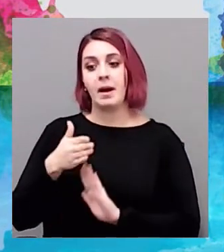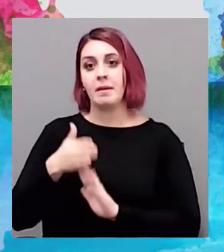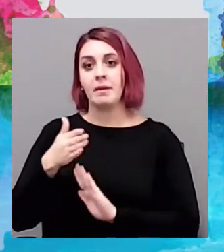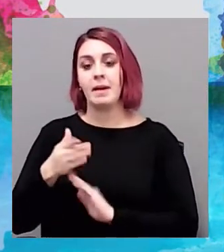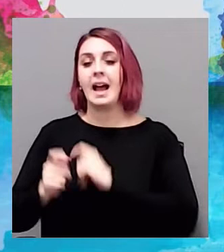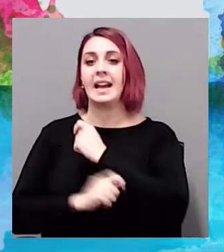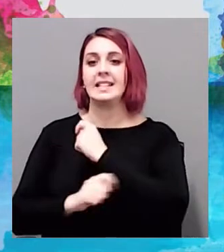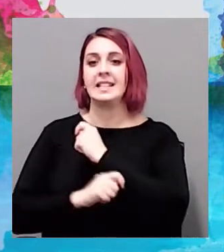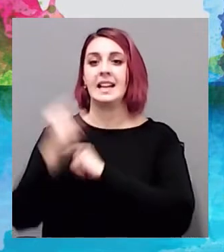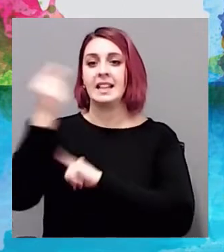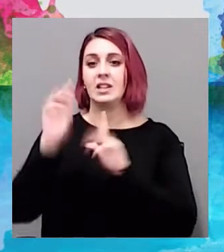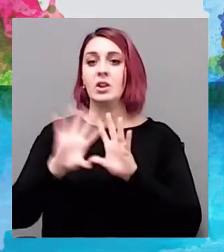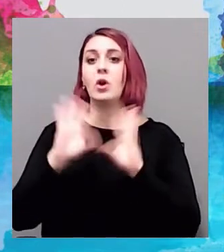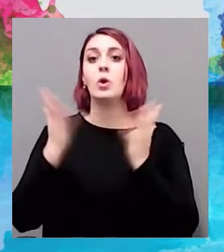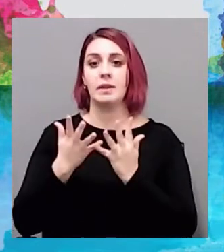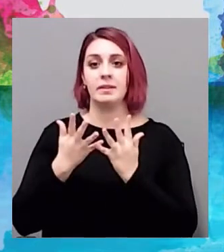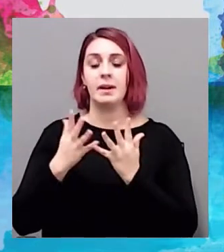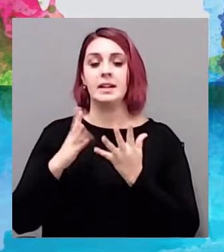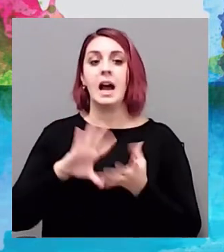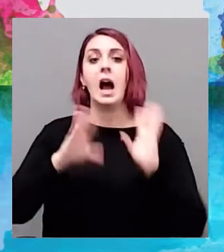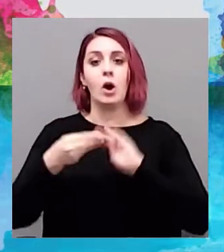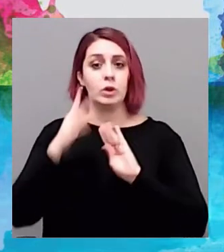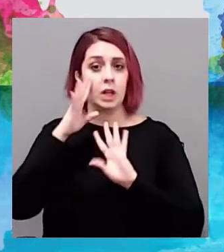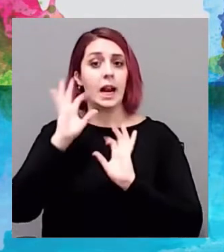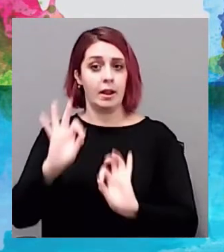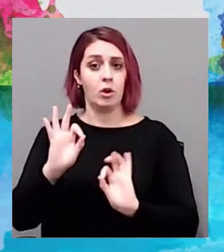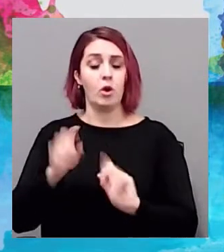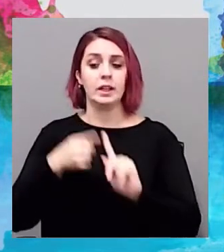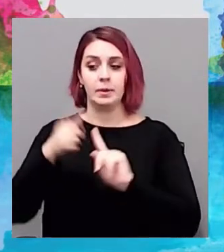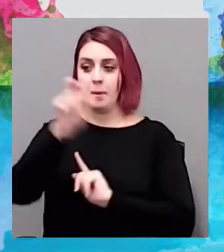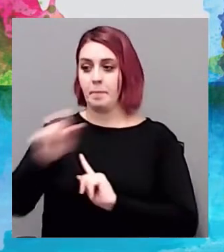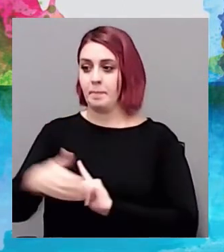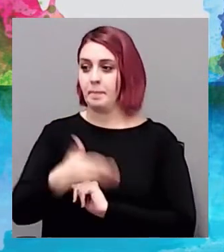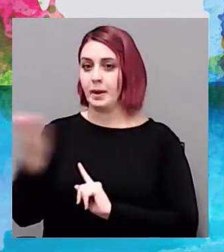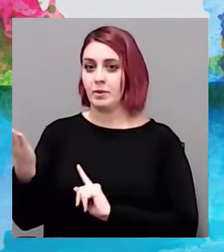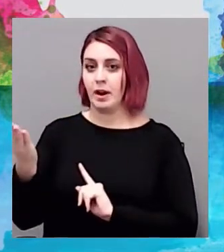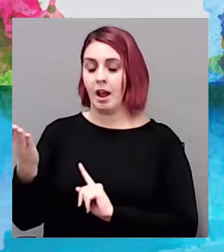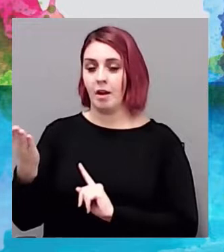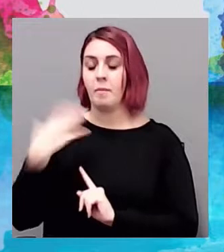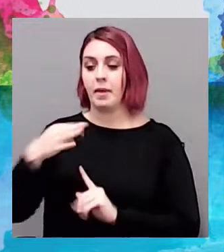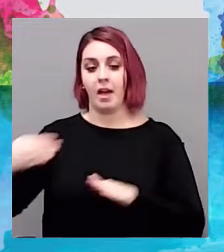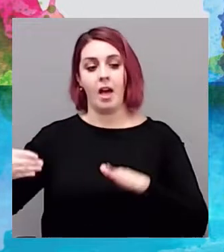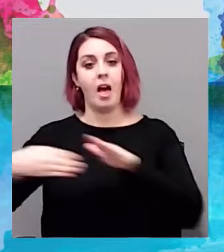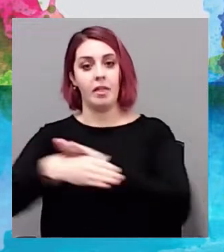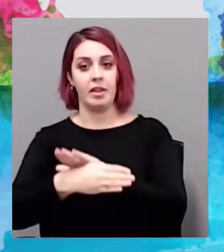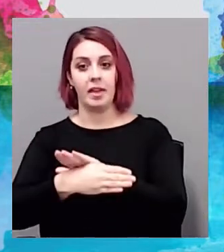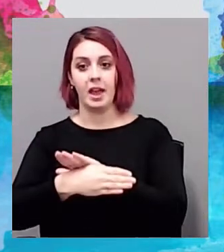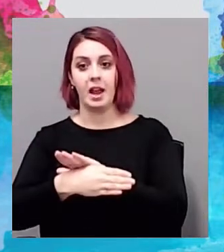the tendency is to make this universal, make these works